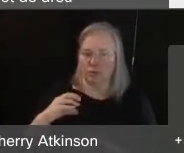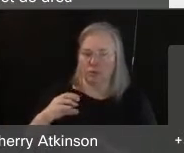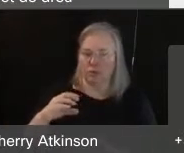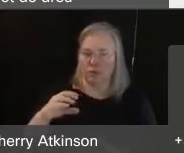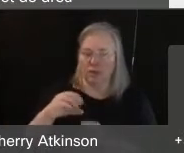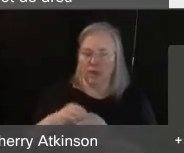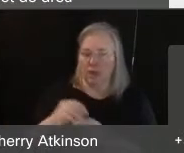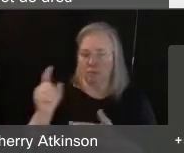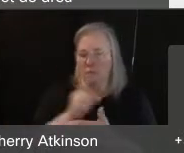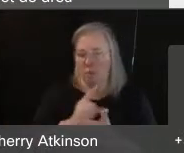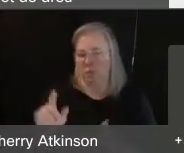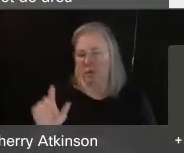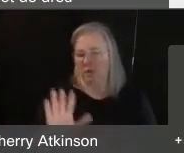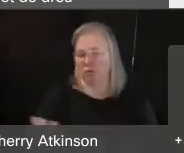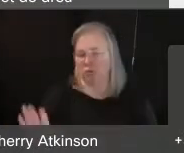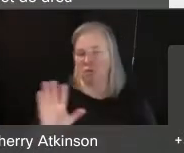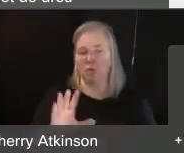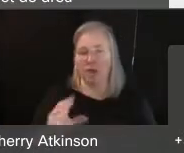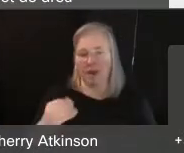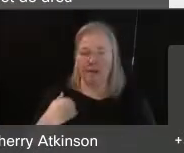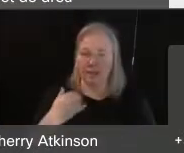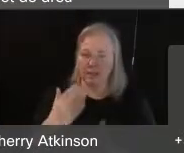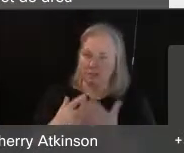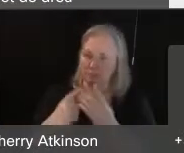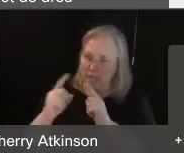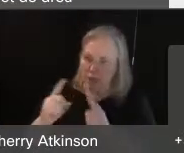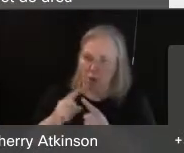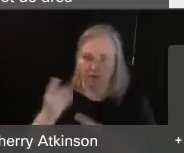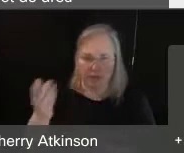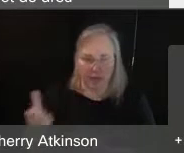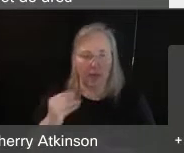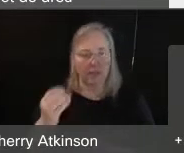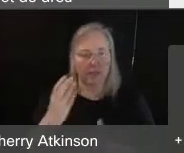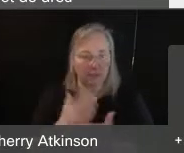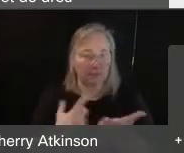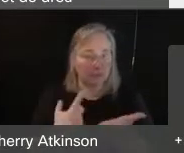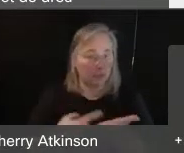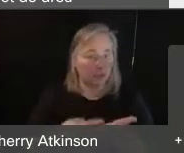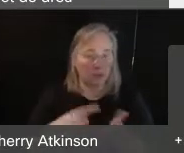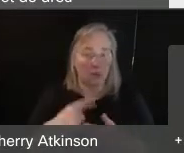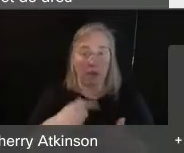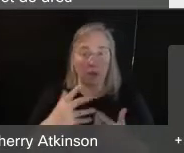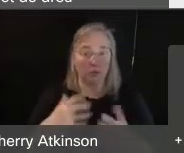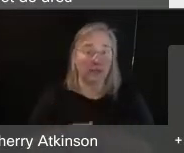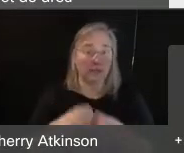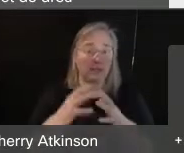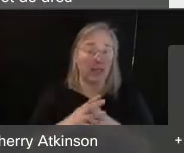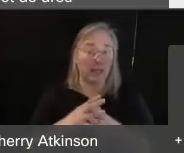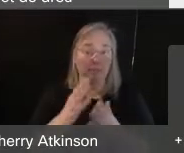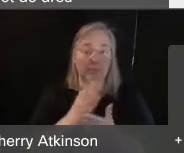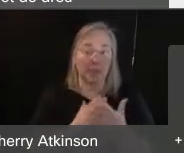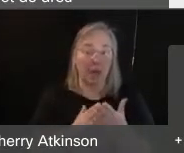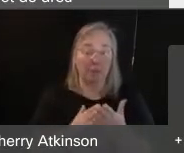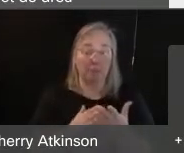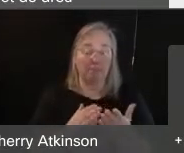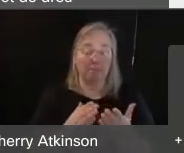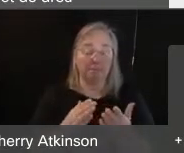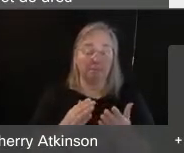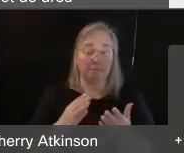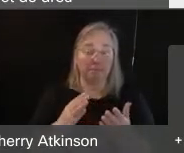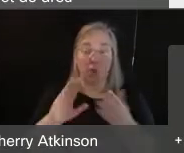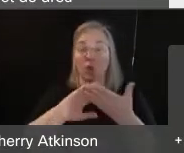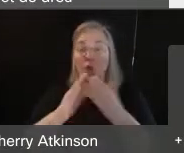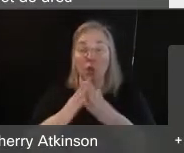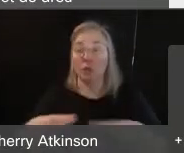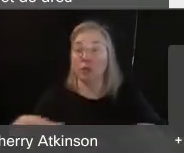so, and having some dialogue, and there's also discussion about setting up some community community discussions around